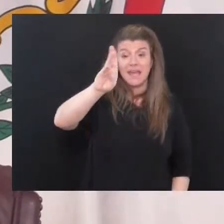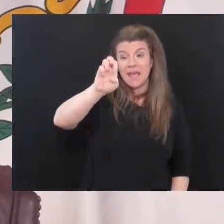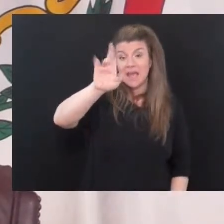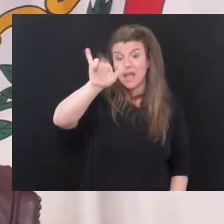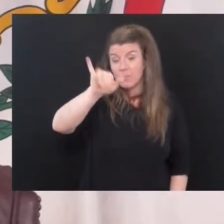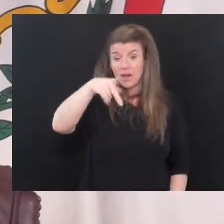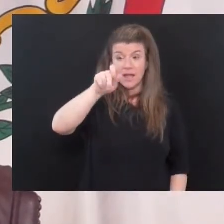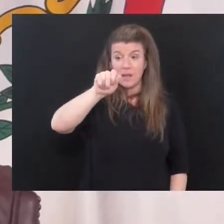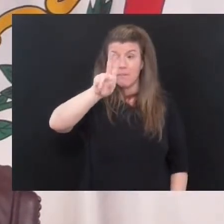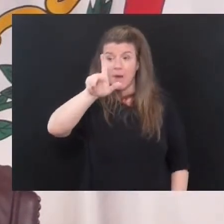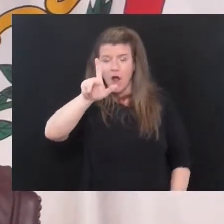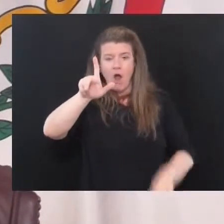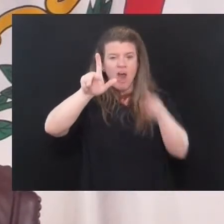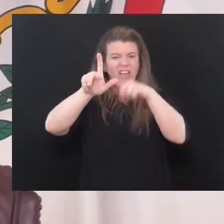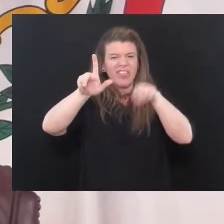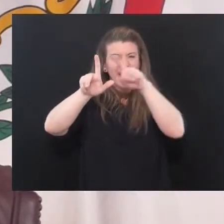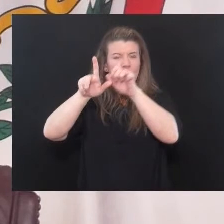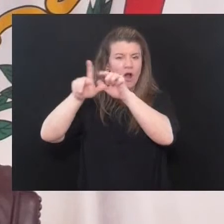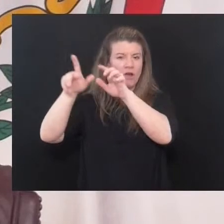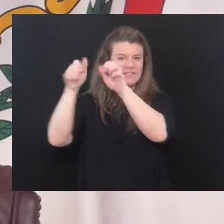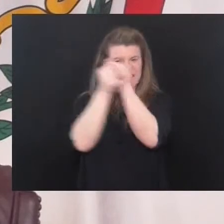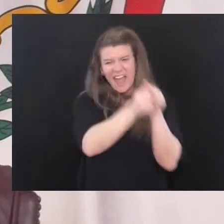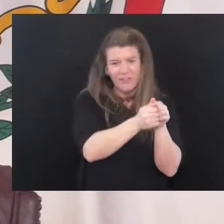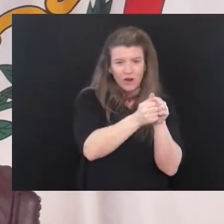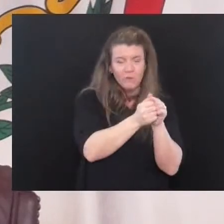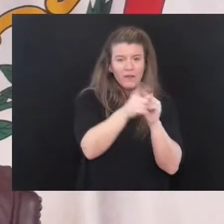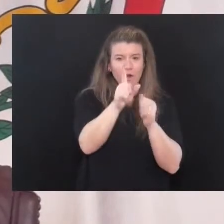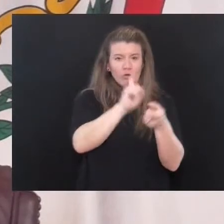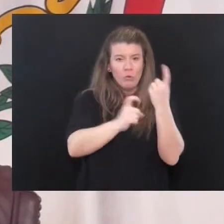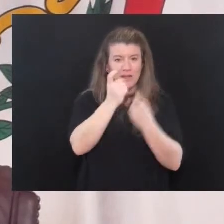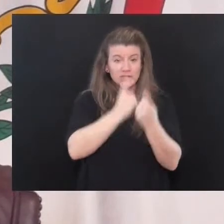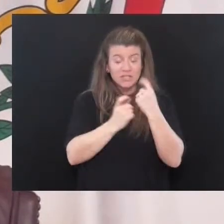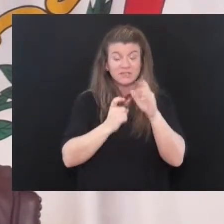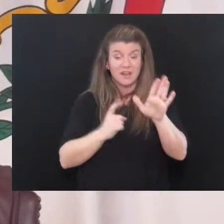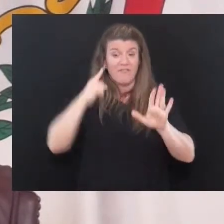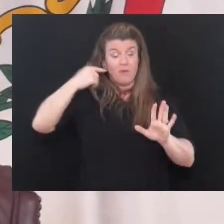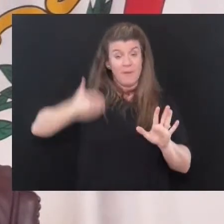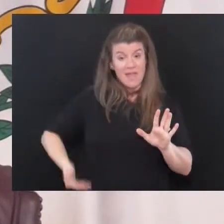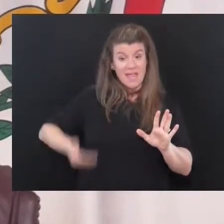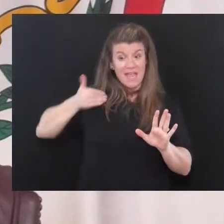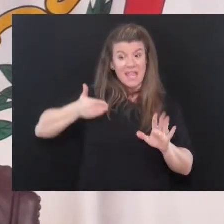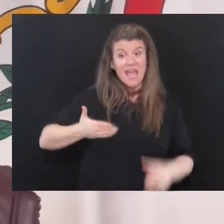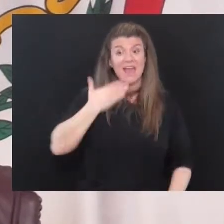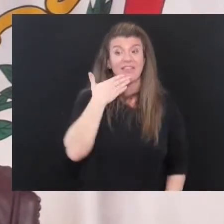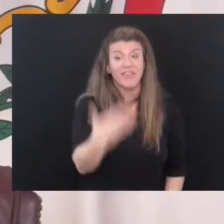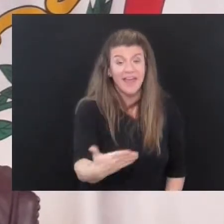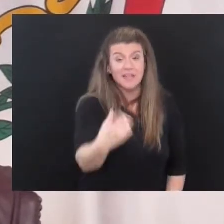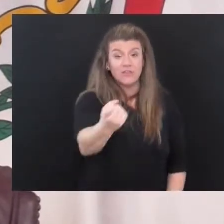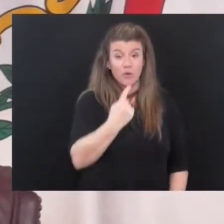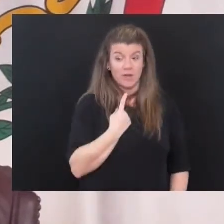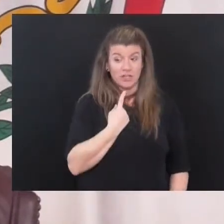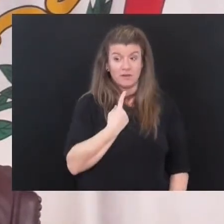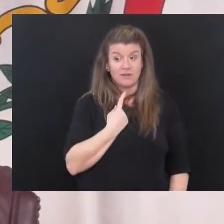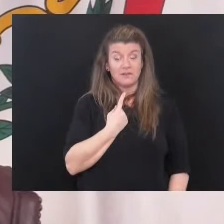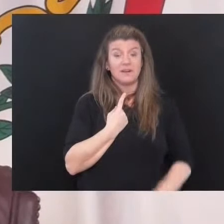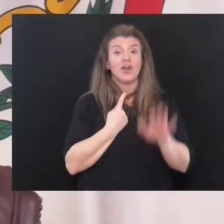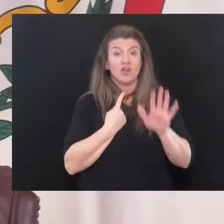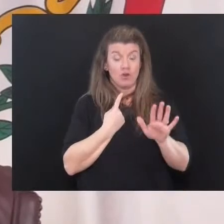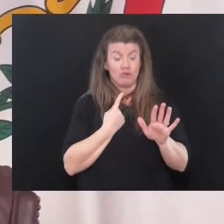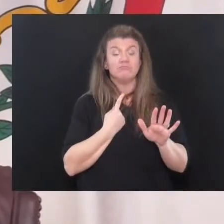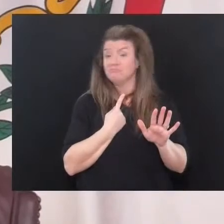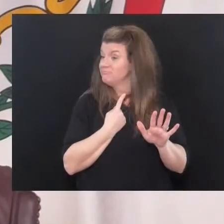Paul, because they were kind of following on one another and everything there, for me, thanks for the question or